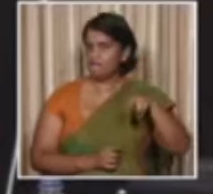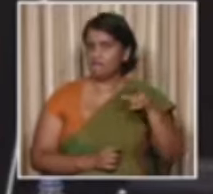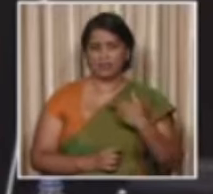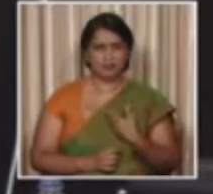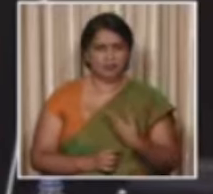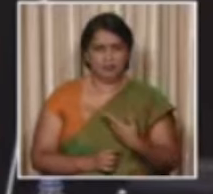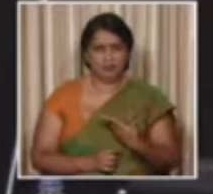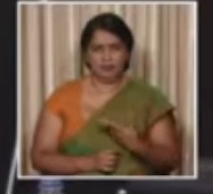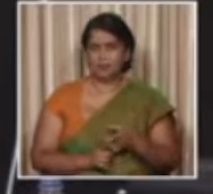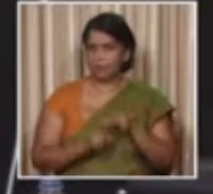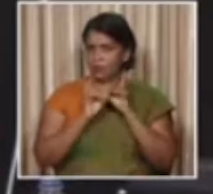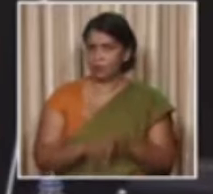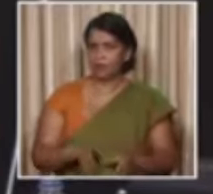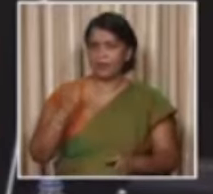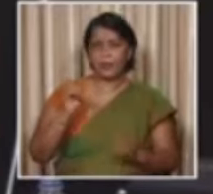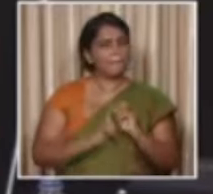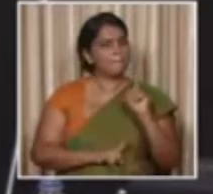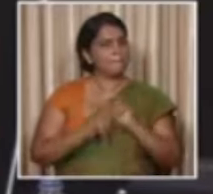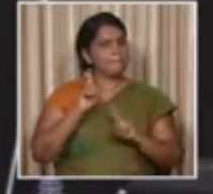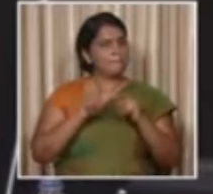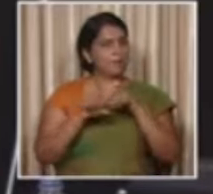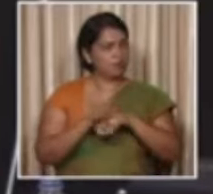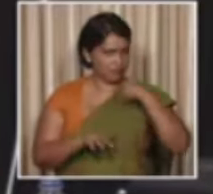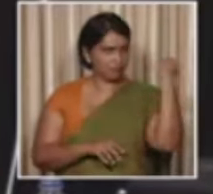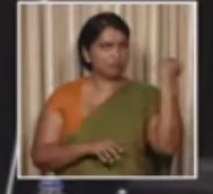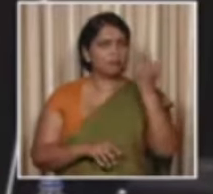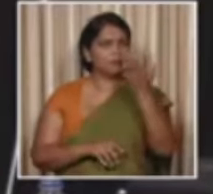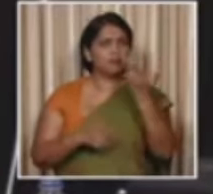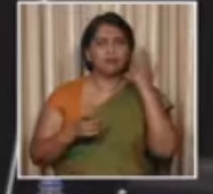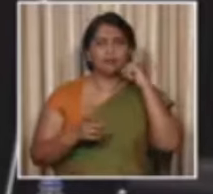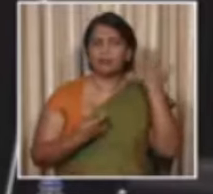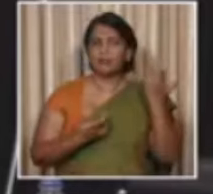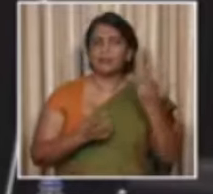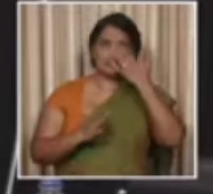making the speech in the parliament or a Pradeshiya Sabha, Jaffna, Potuillo, somewhere.